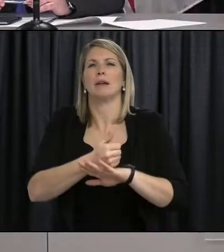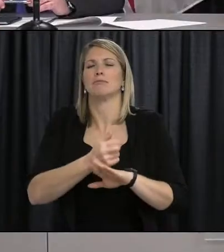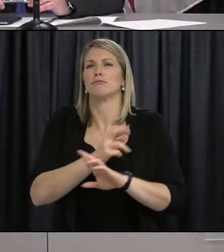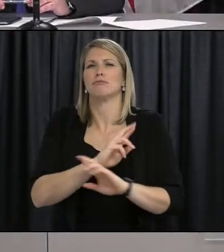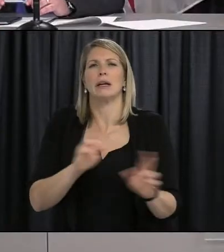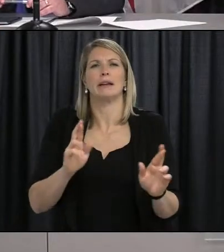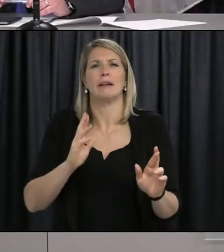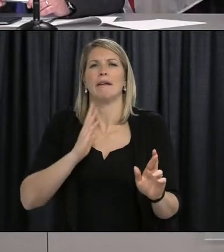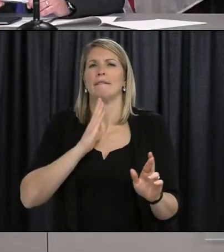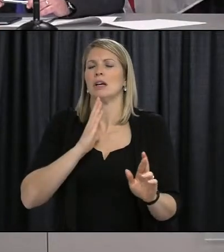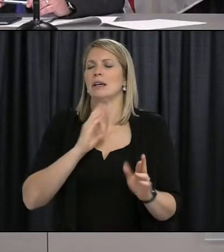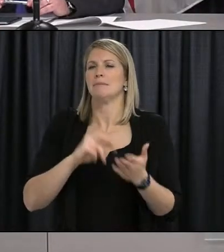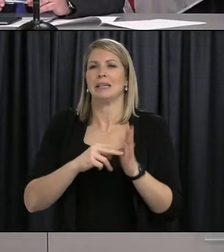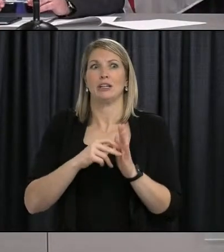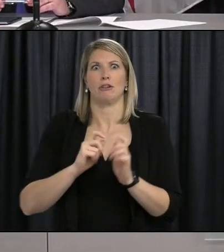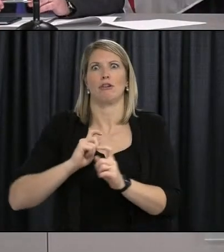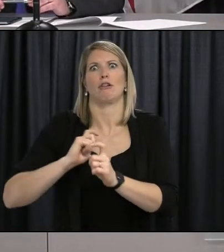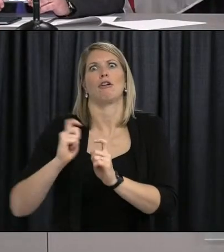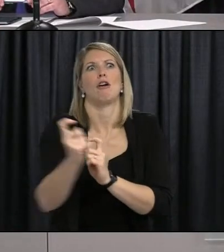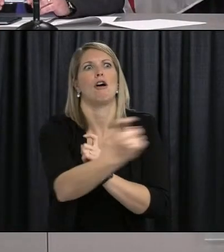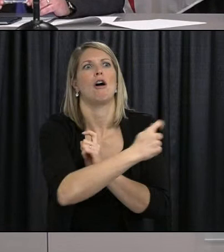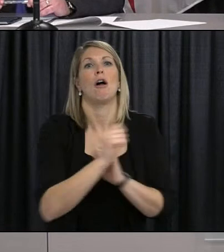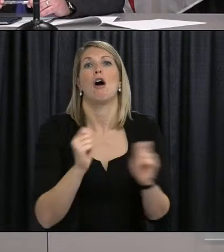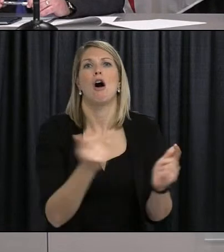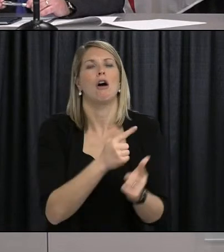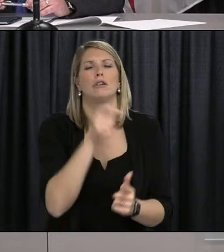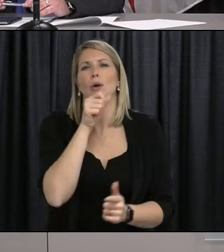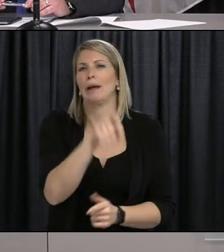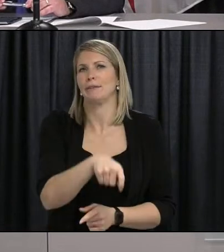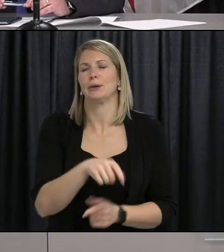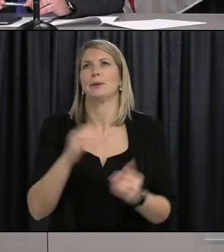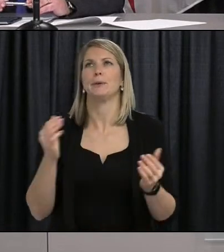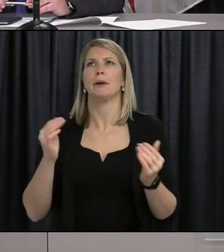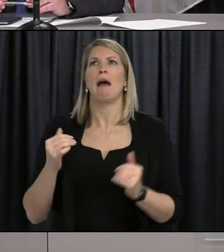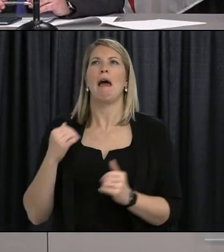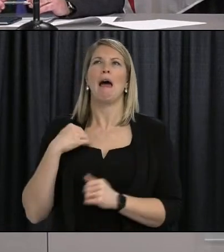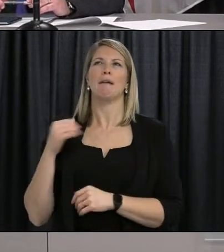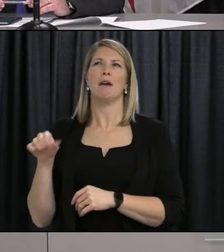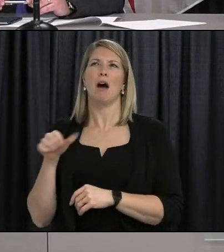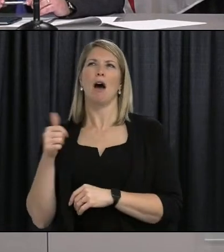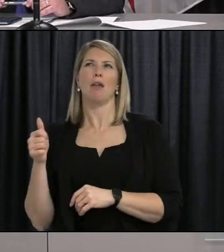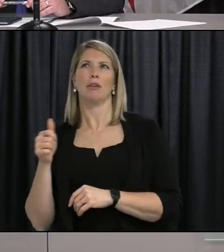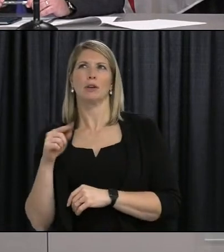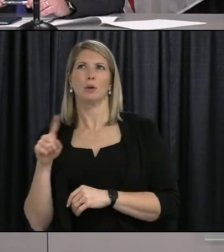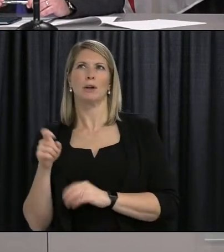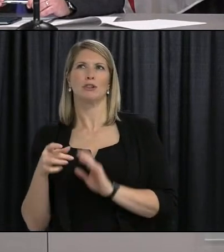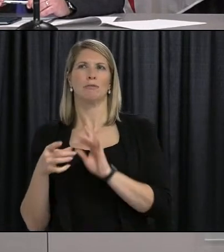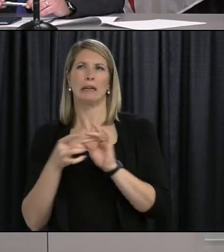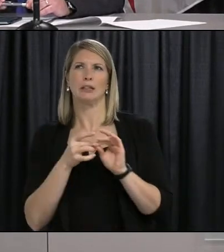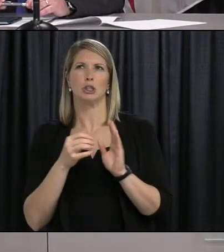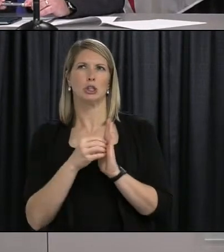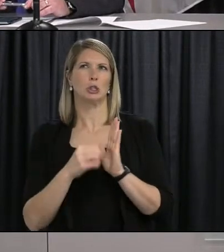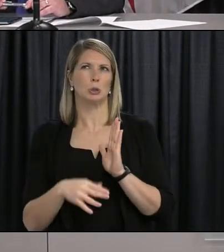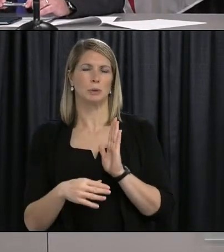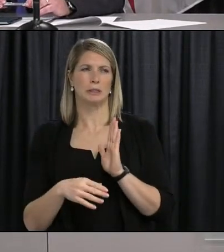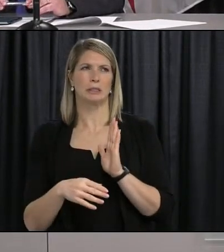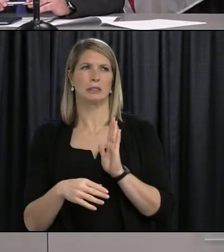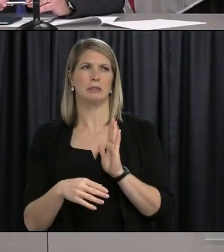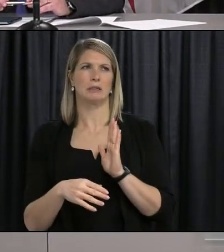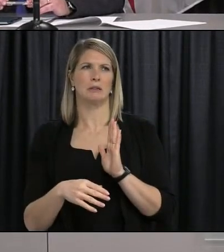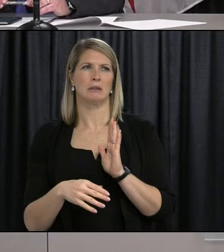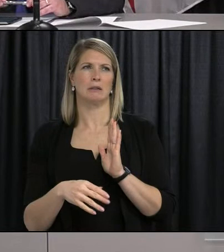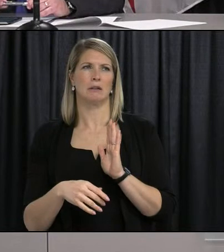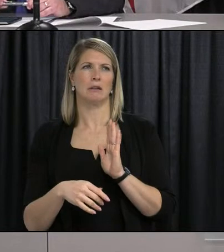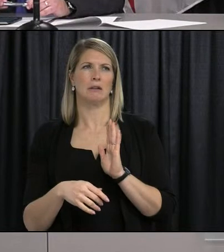Thank you. And I have one other question in regards to students, but maybe not so much in this situation. But in regards to traveling